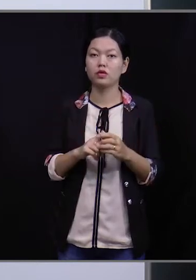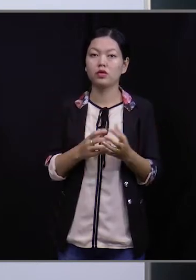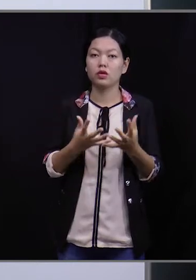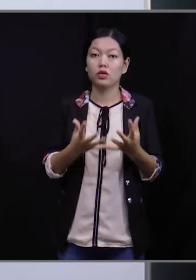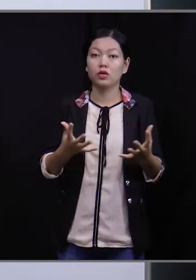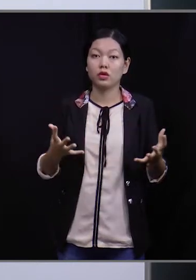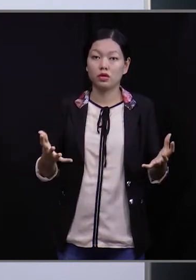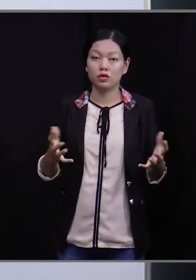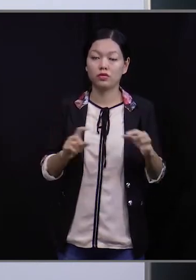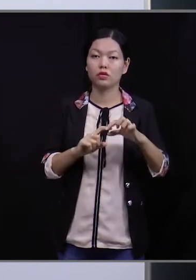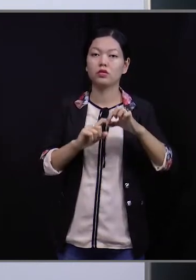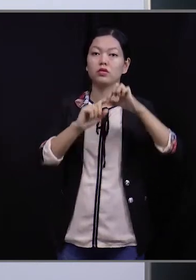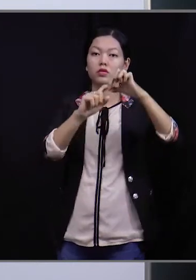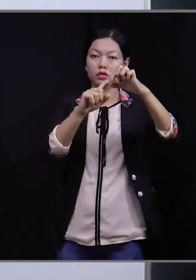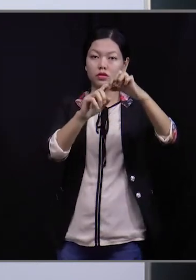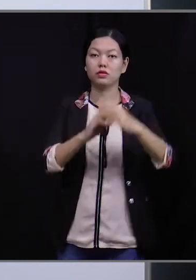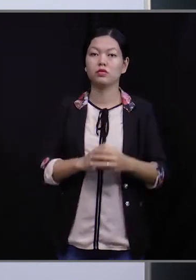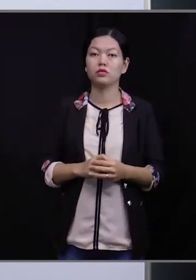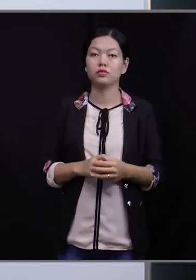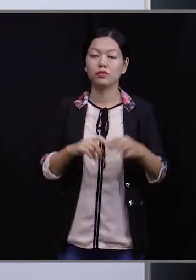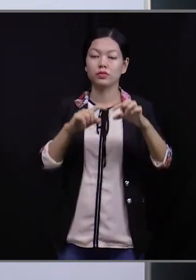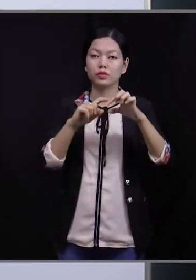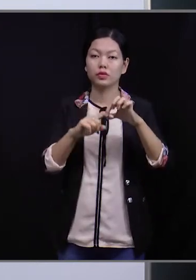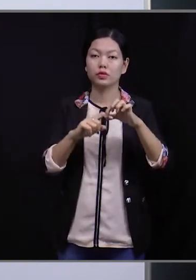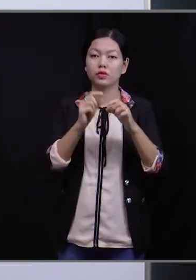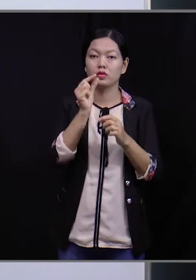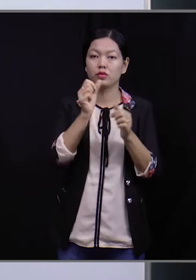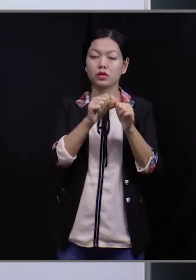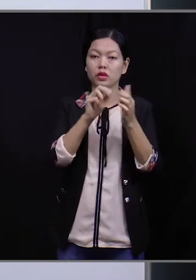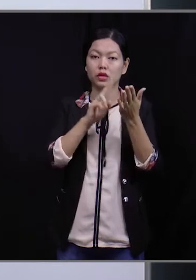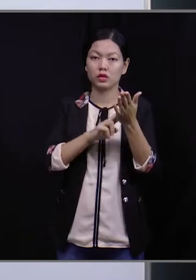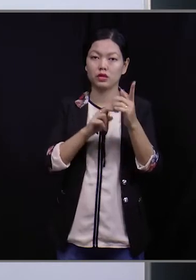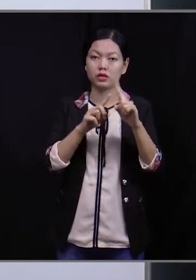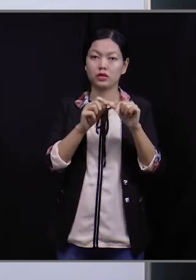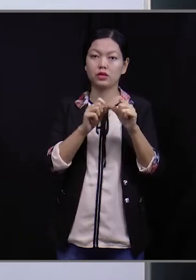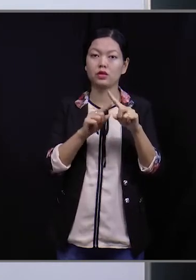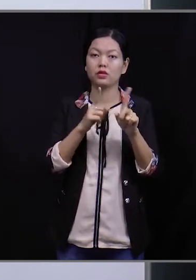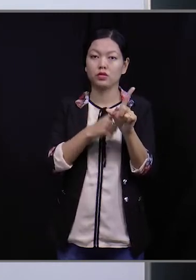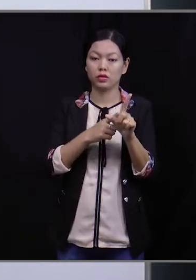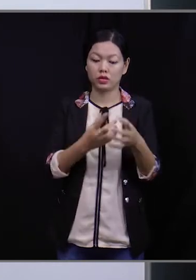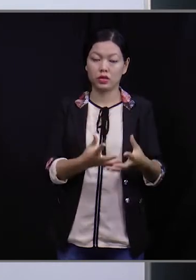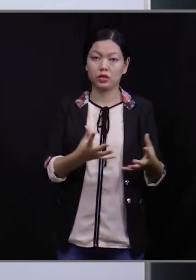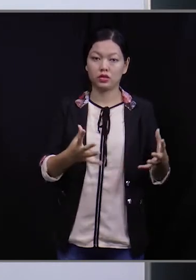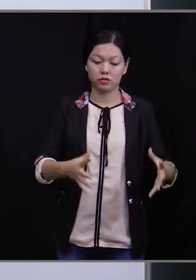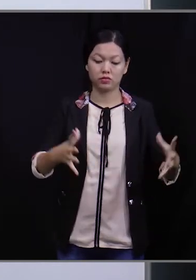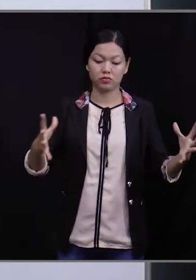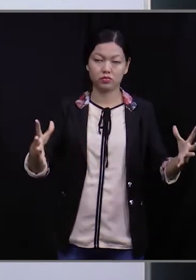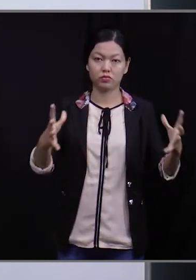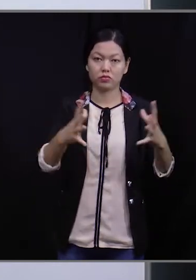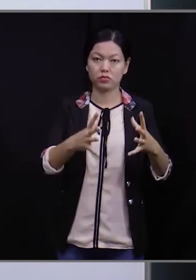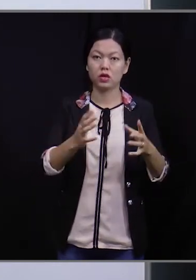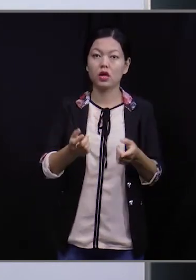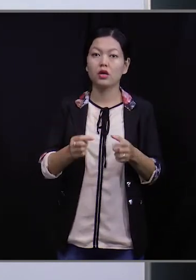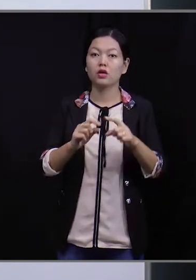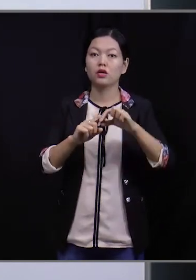So, when the government adopts expansionary or contractionary monetary policy, they will